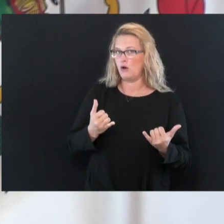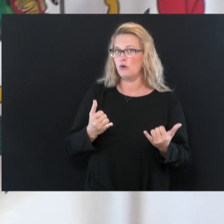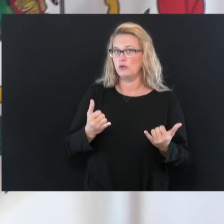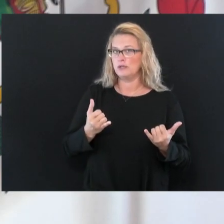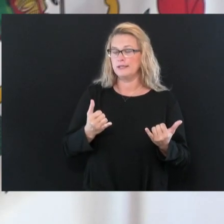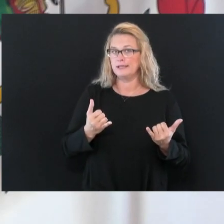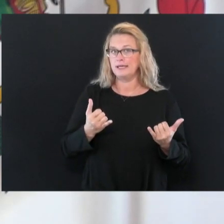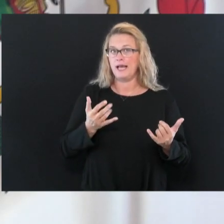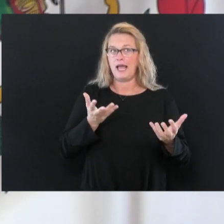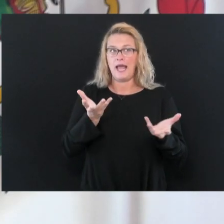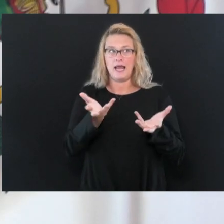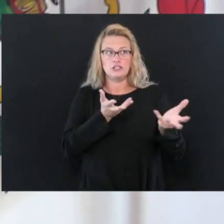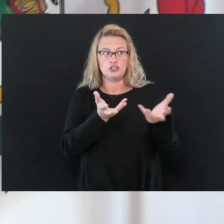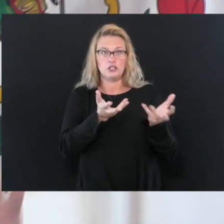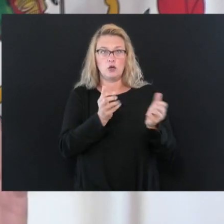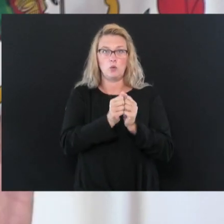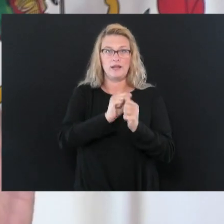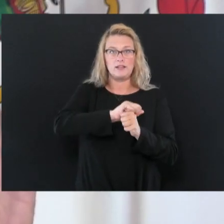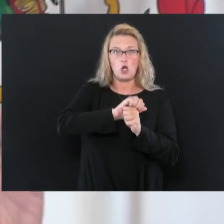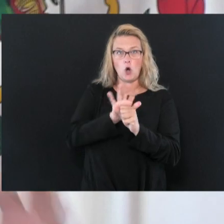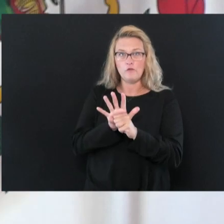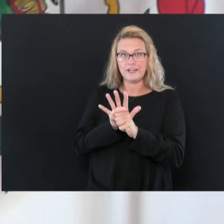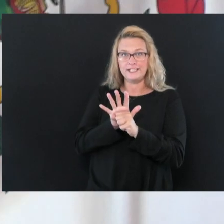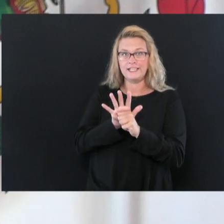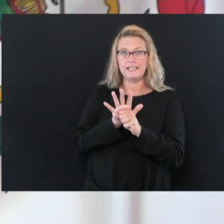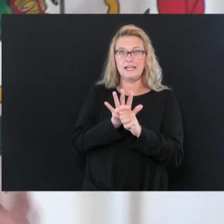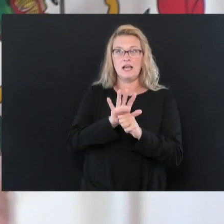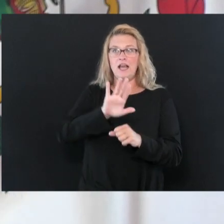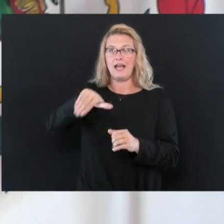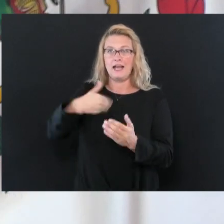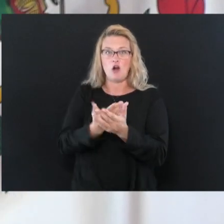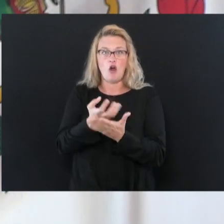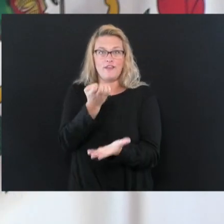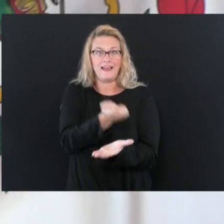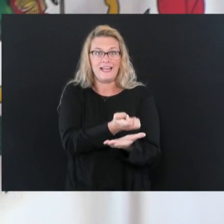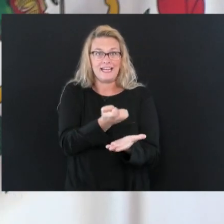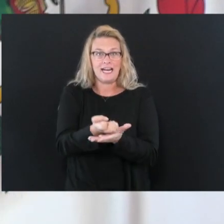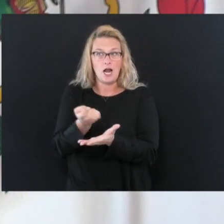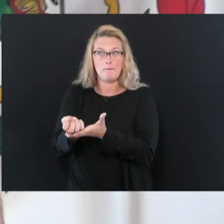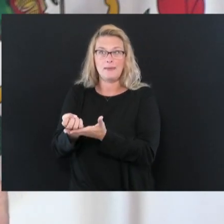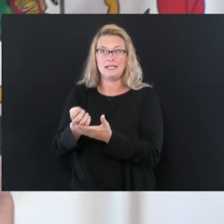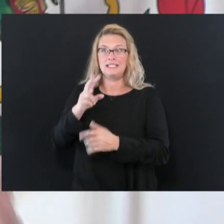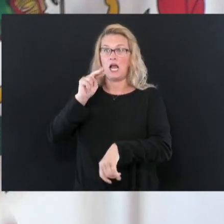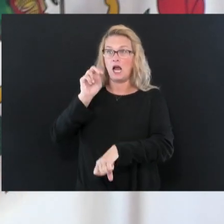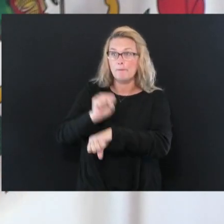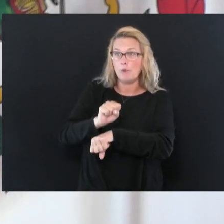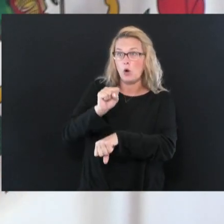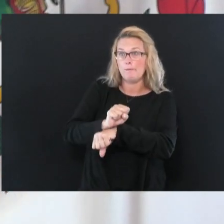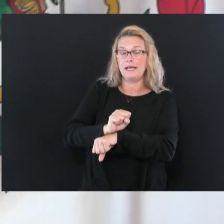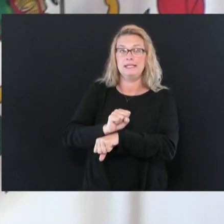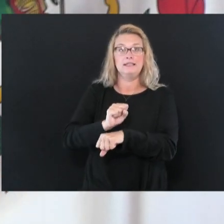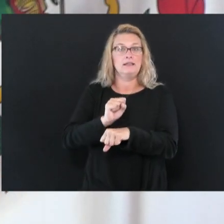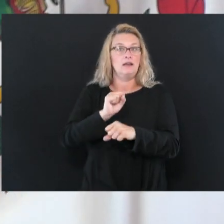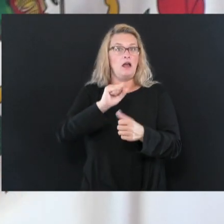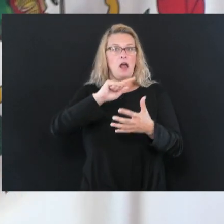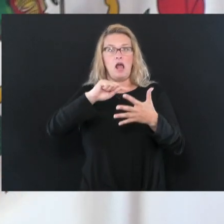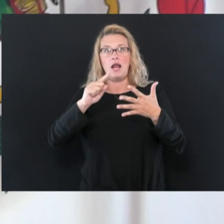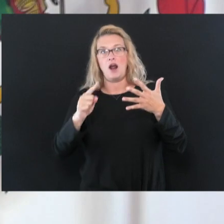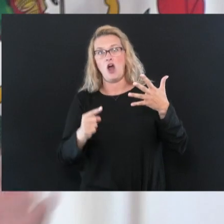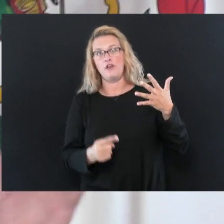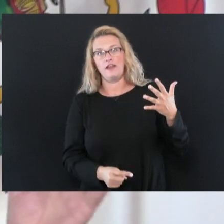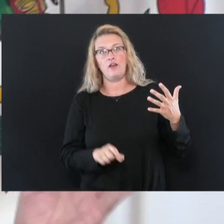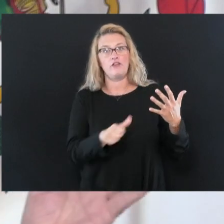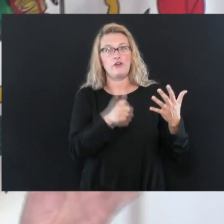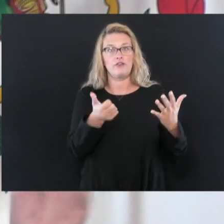in dealing with the COVID situation and all the economics and all the unemployed and everybody else under the sun,